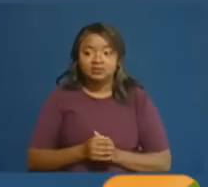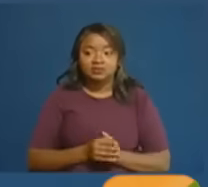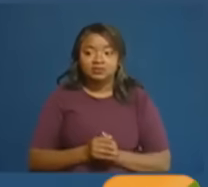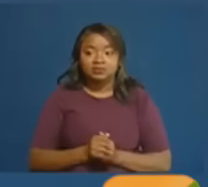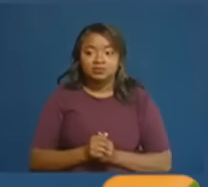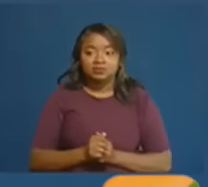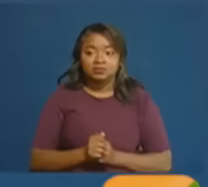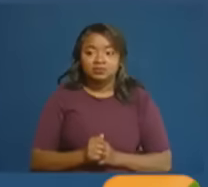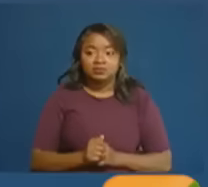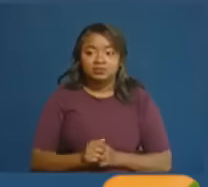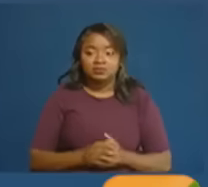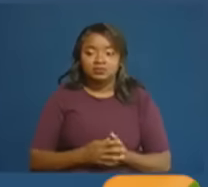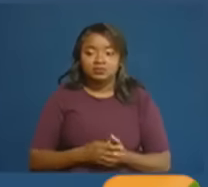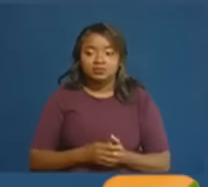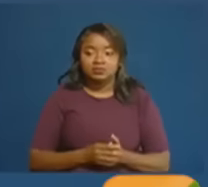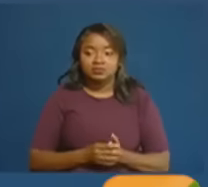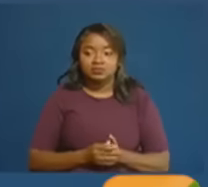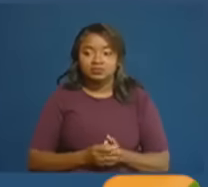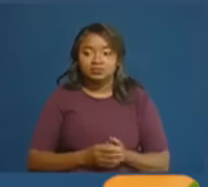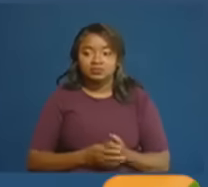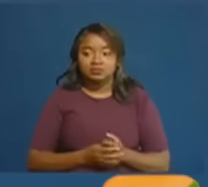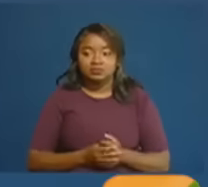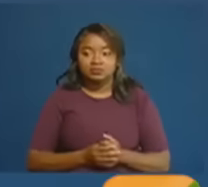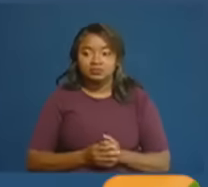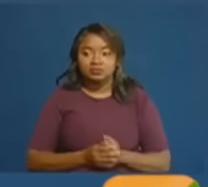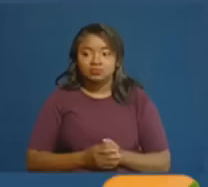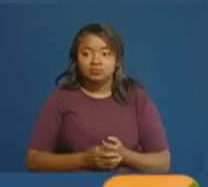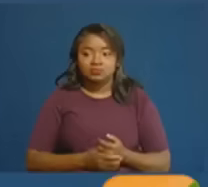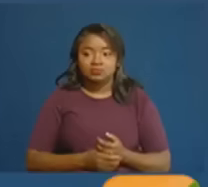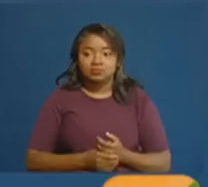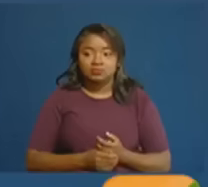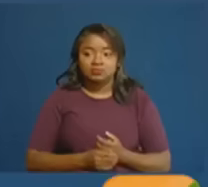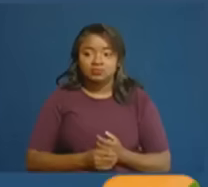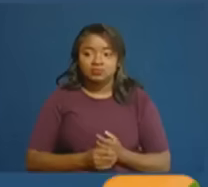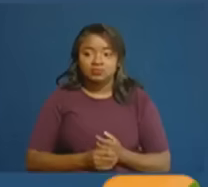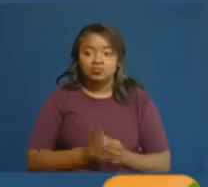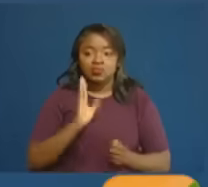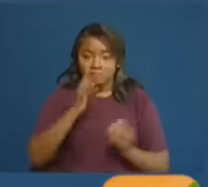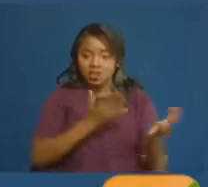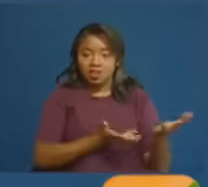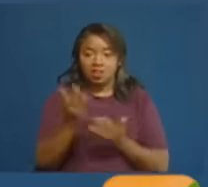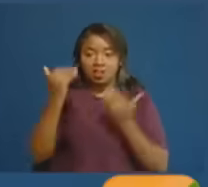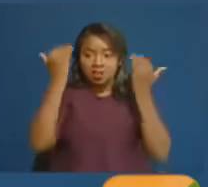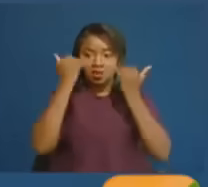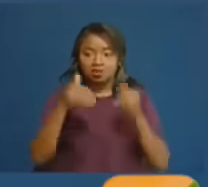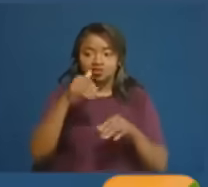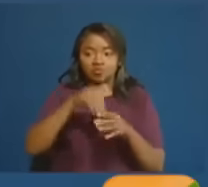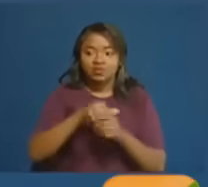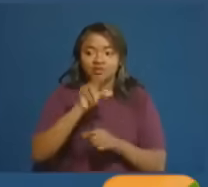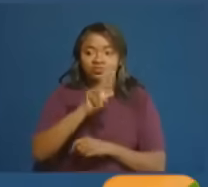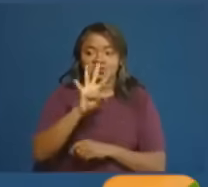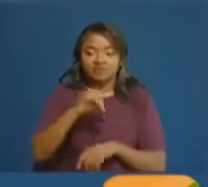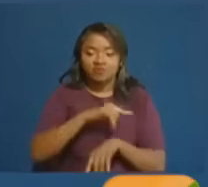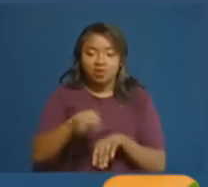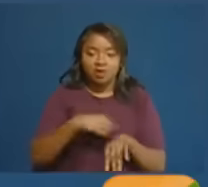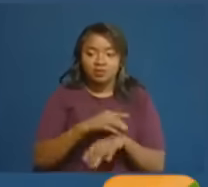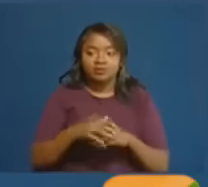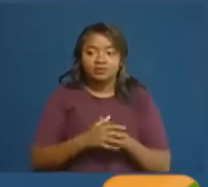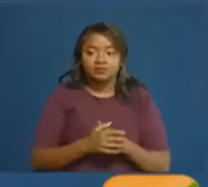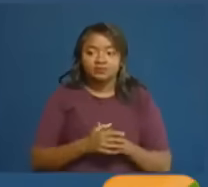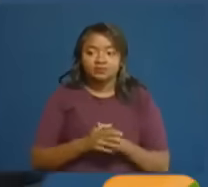presented will be presented within 24 hours. From when? So from the people we have